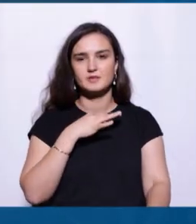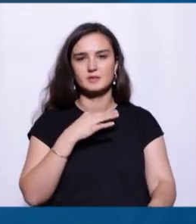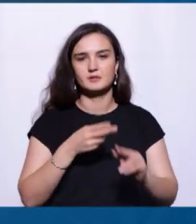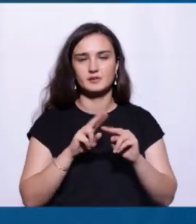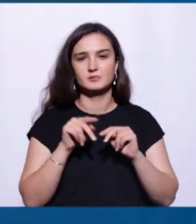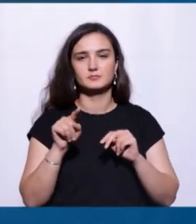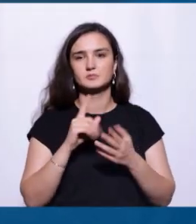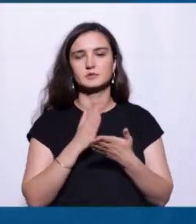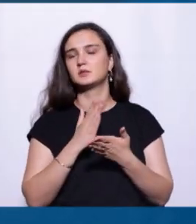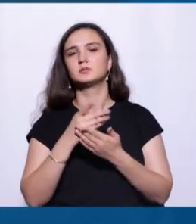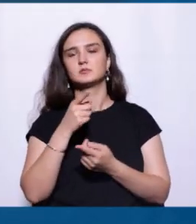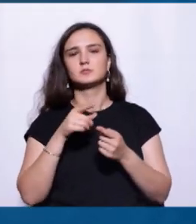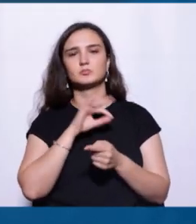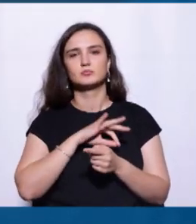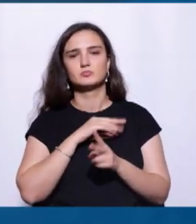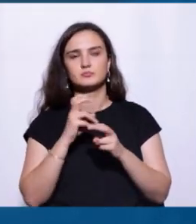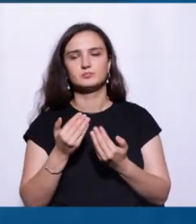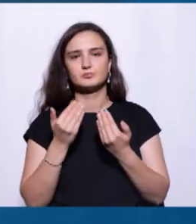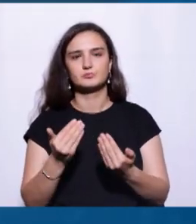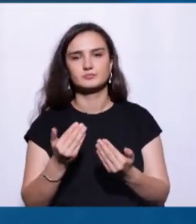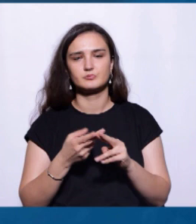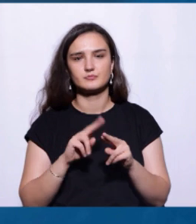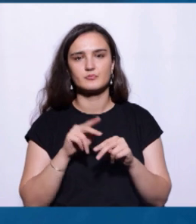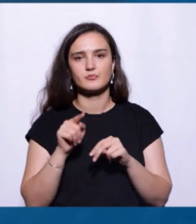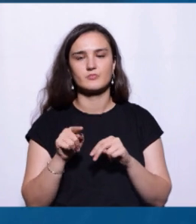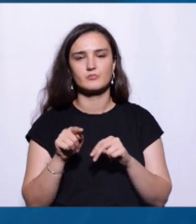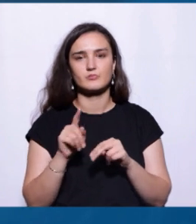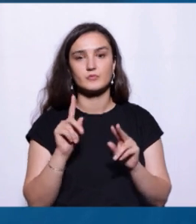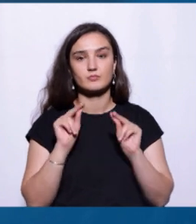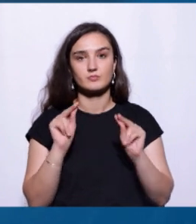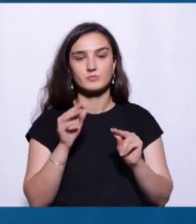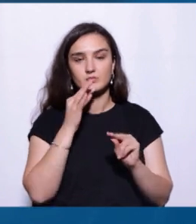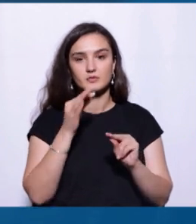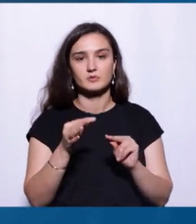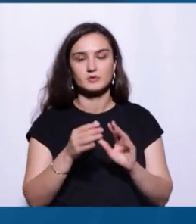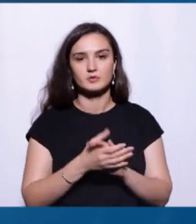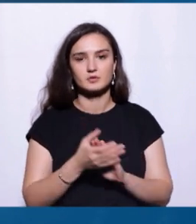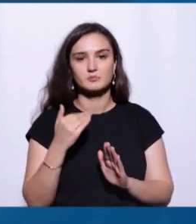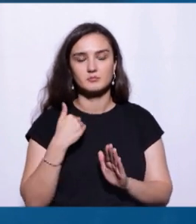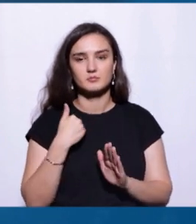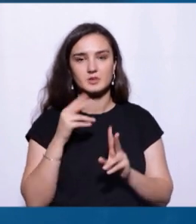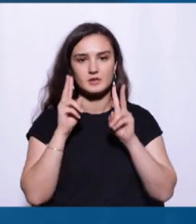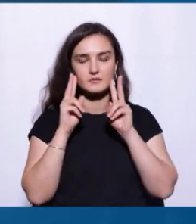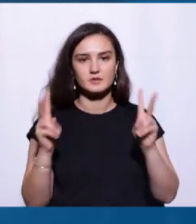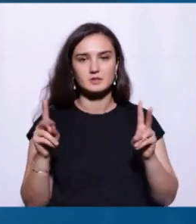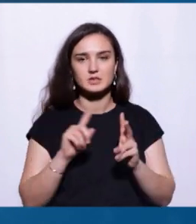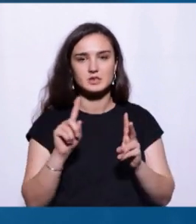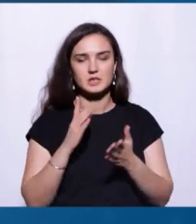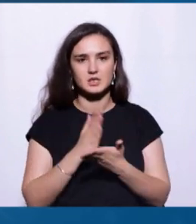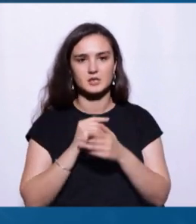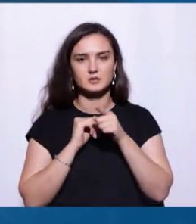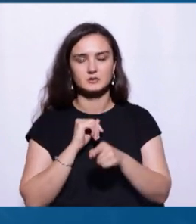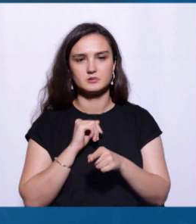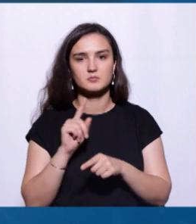what is this used for? Well, Miss Sophie, to be honest, I don't know what it